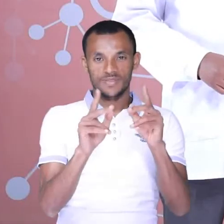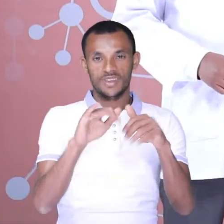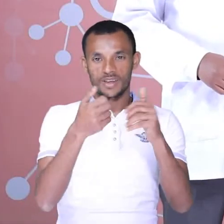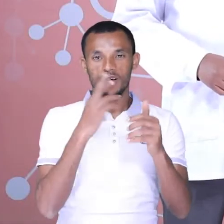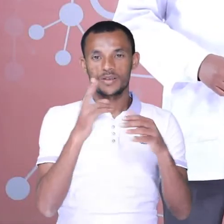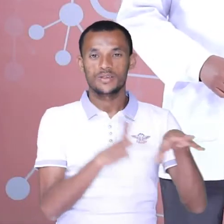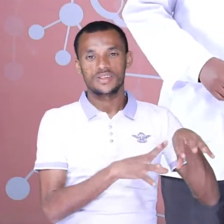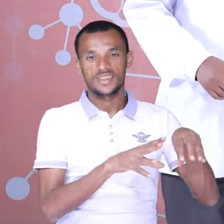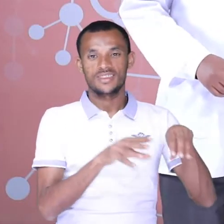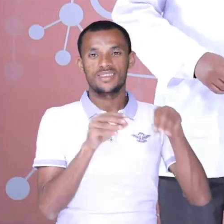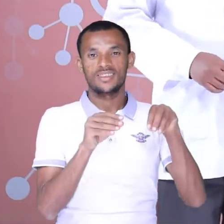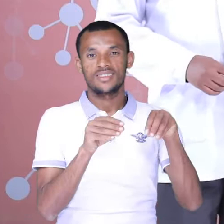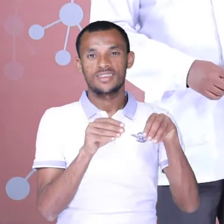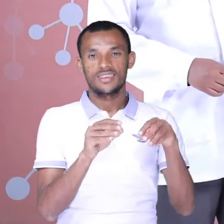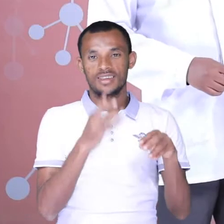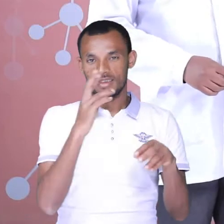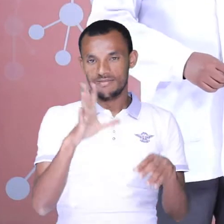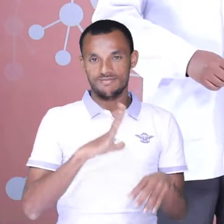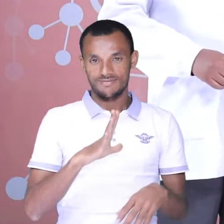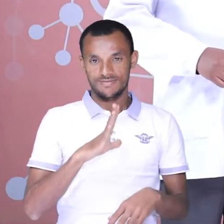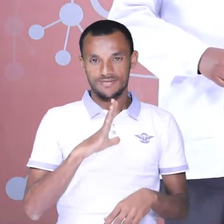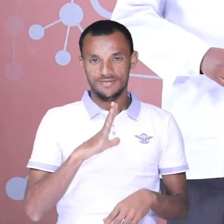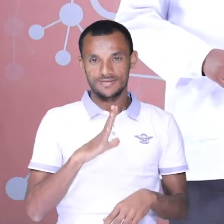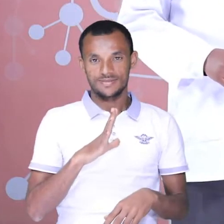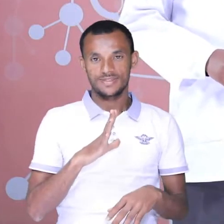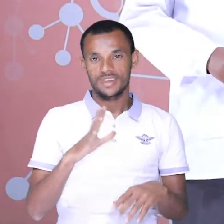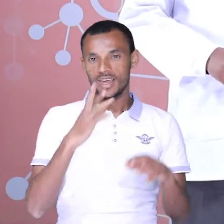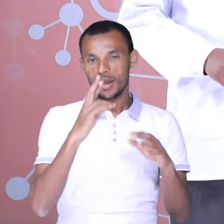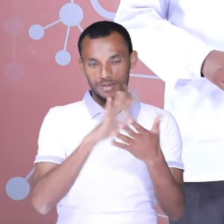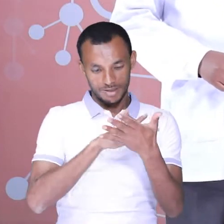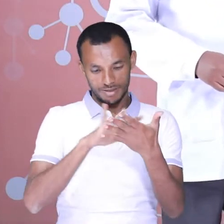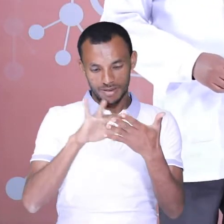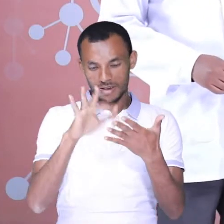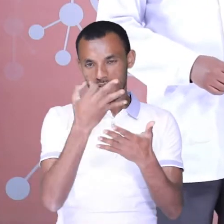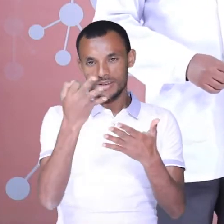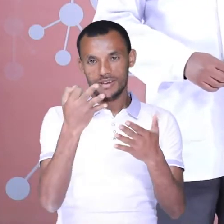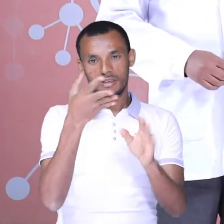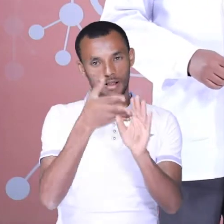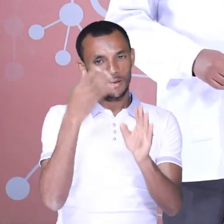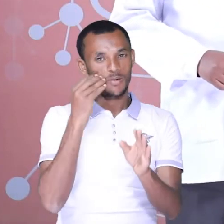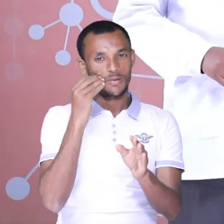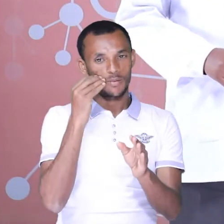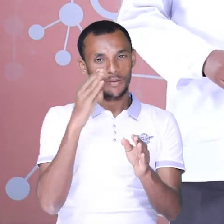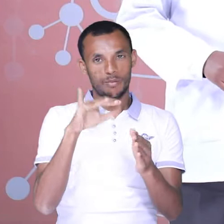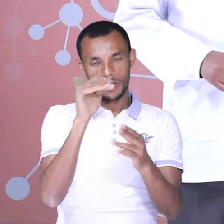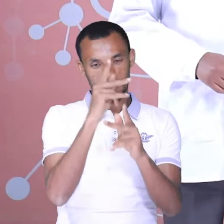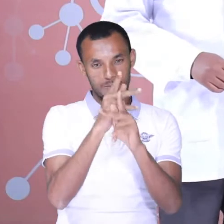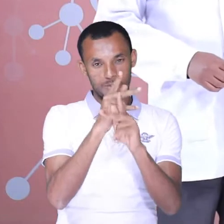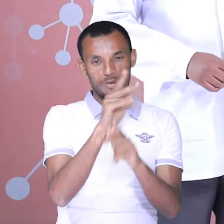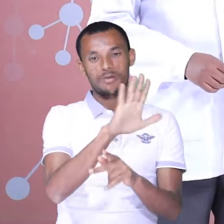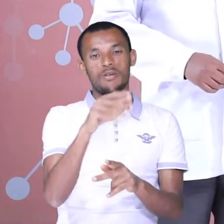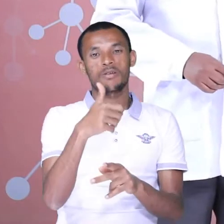How are you, students? Are you fine? Are you studying hard in your home by keeping yourself